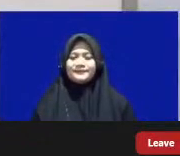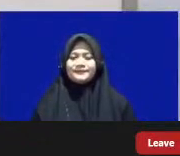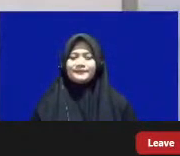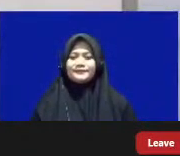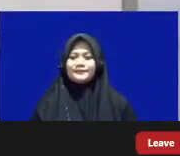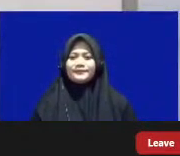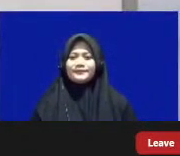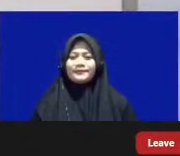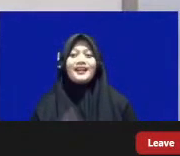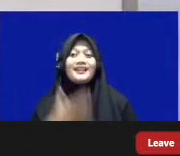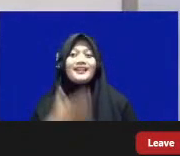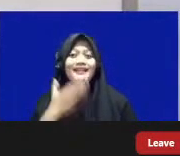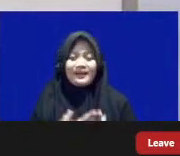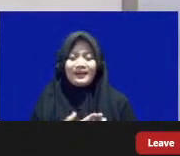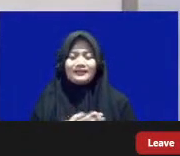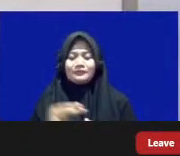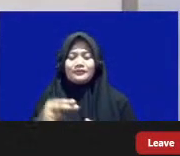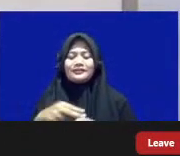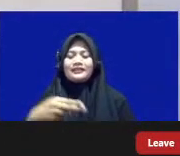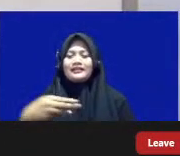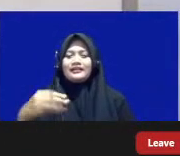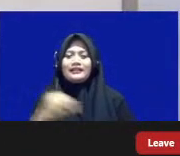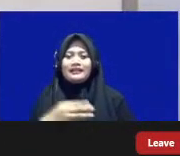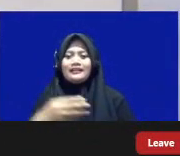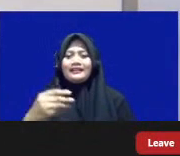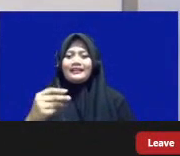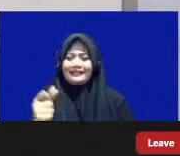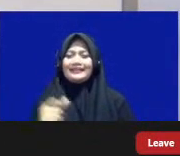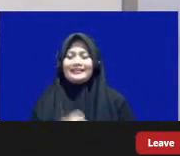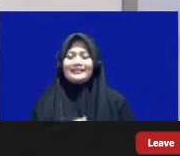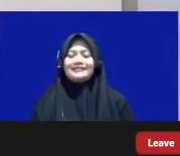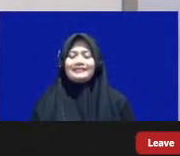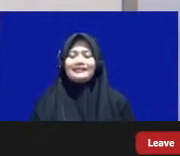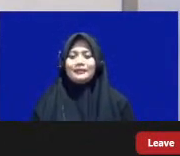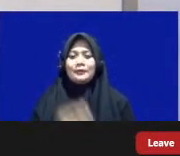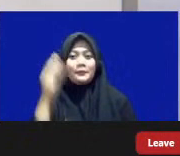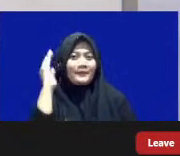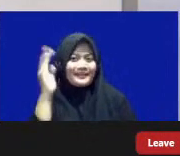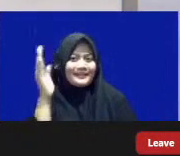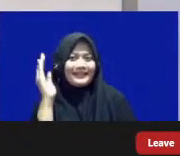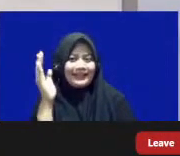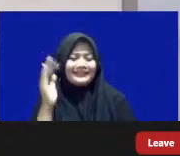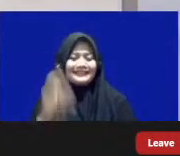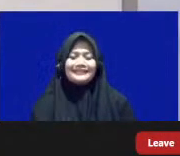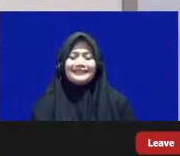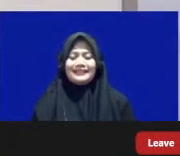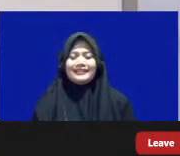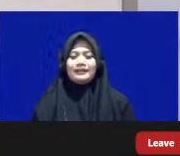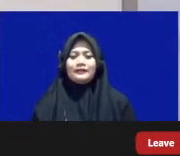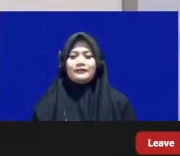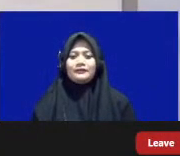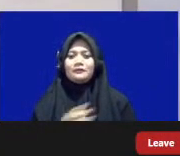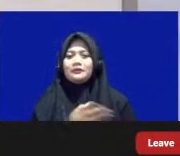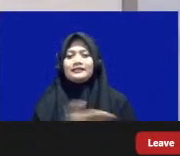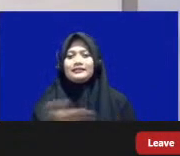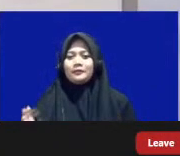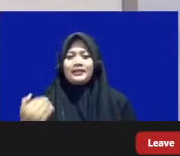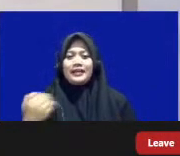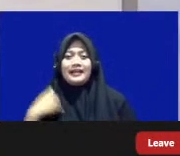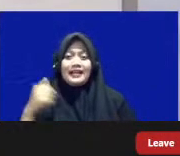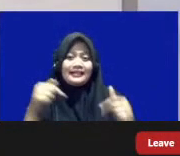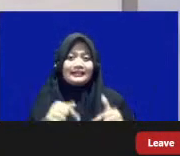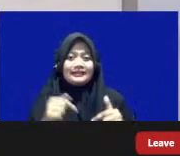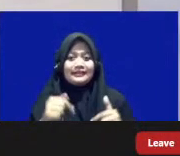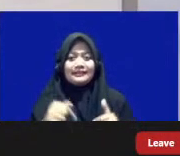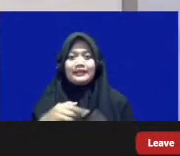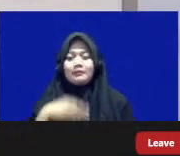Thank you, Mrs. Nigar, for your presentation. So once again, on behalf of everyone here, I would like to say thank you for your very delightful presentation. And